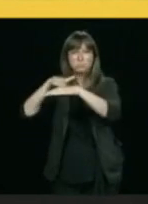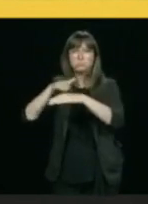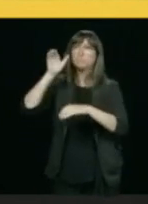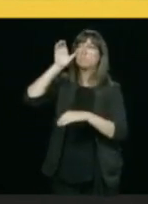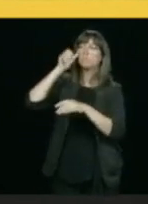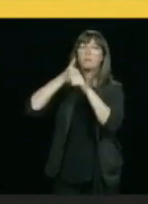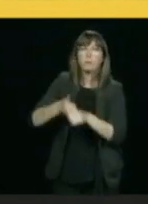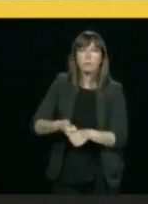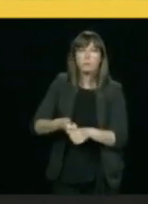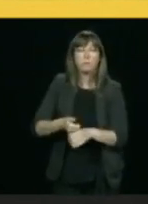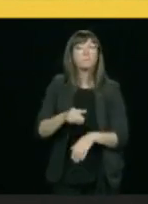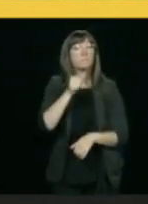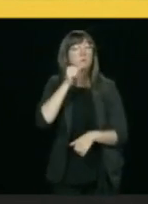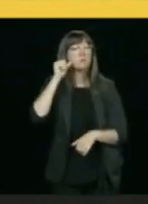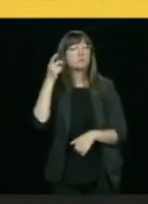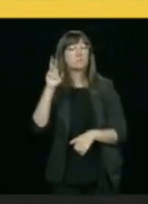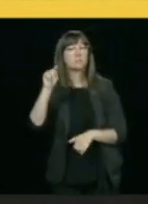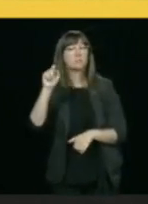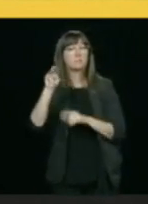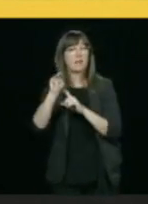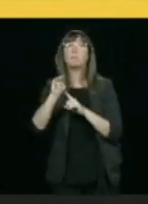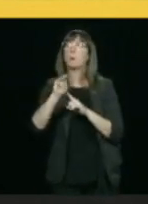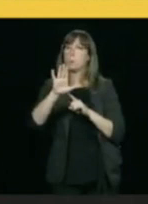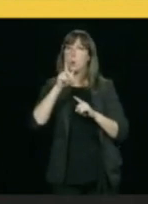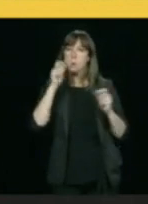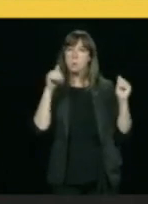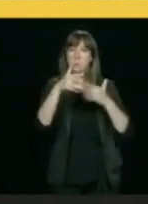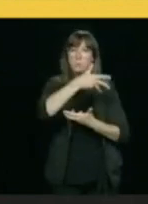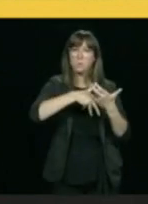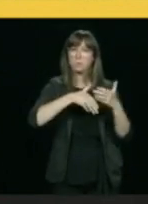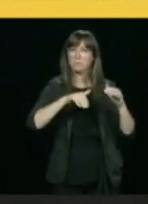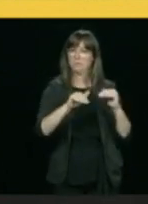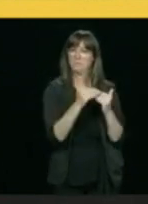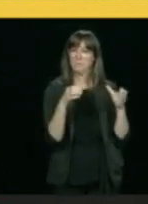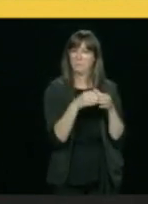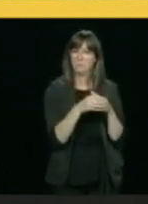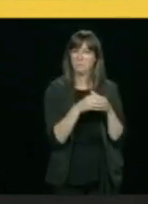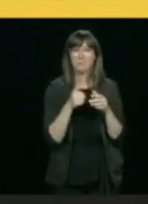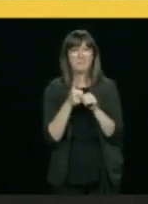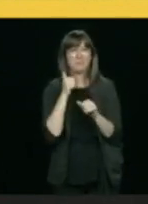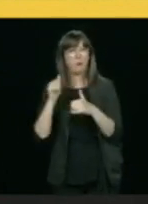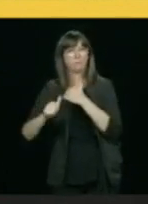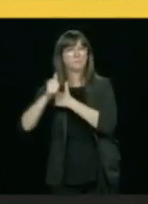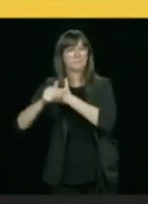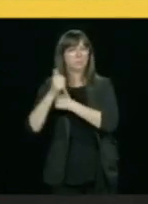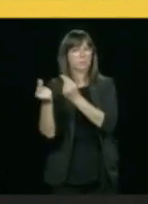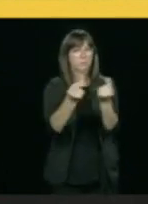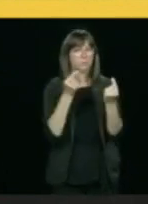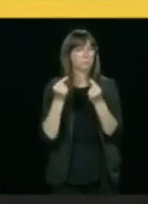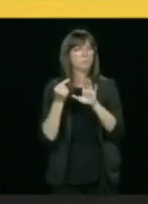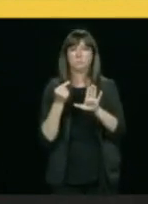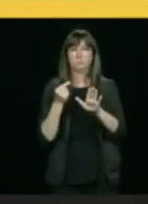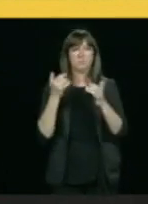said yesterday, limit your social circle. Avoid taking risks that are not necessary. This is no